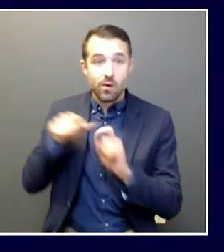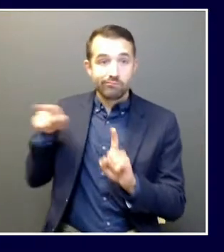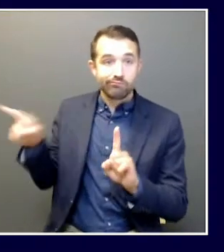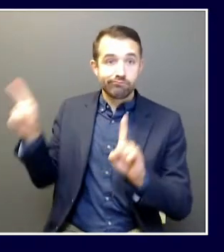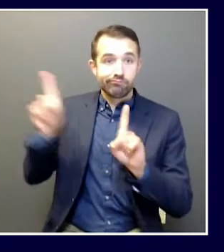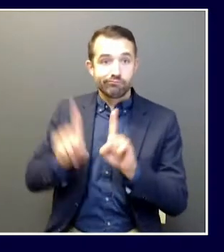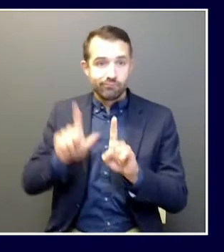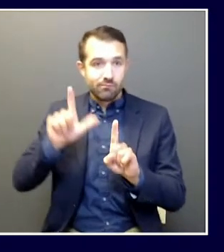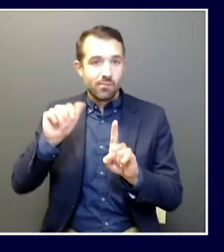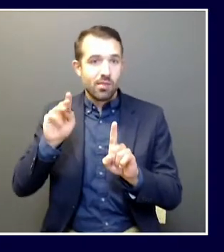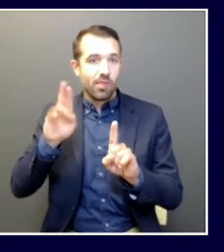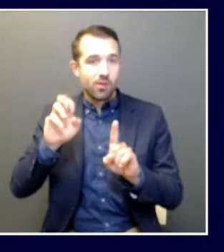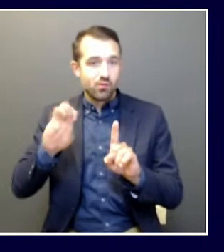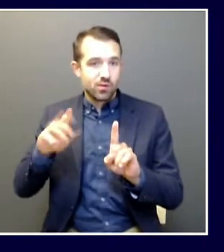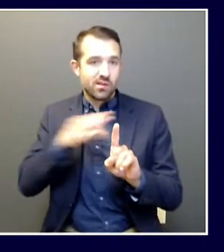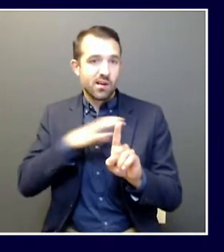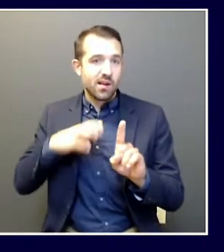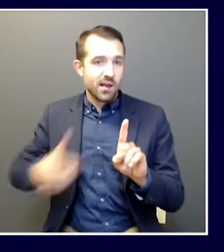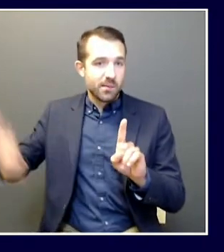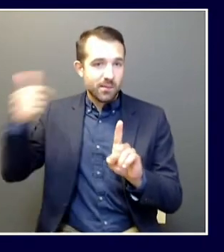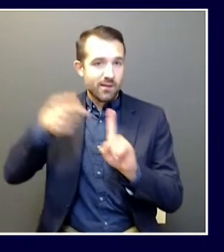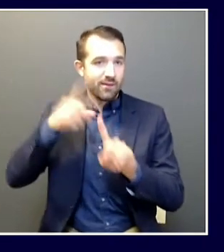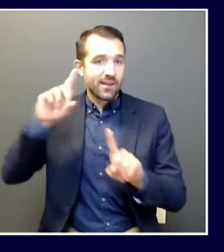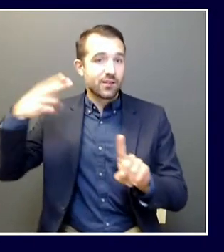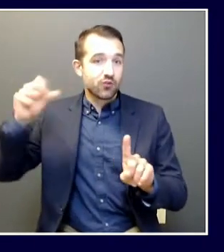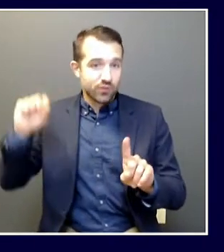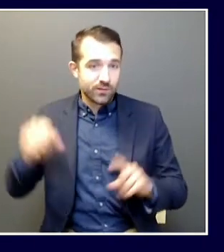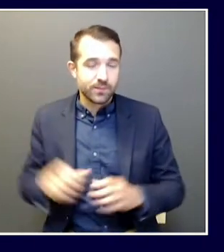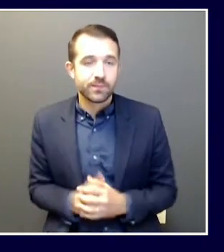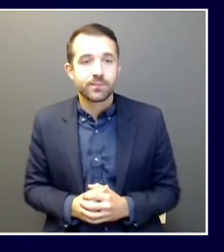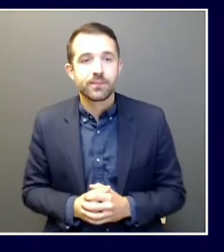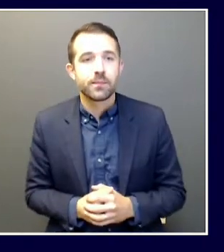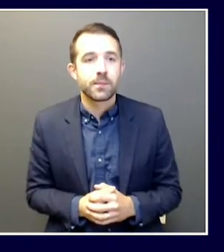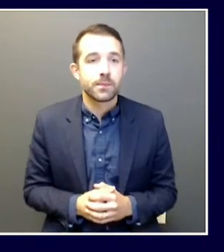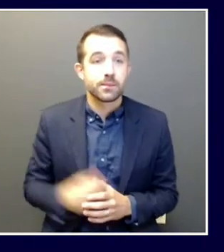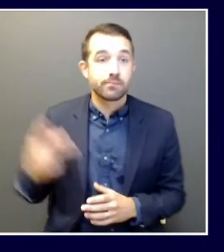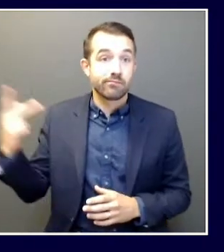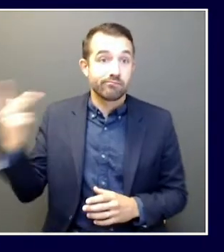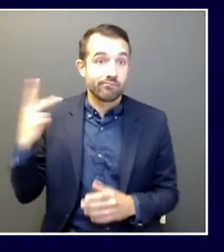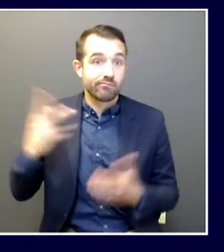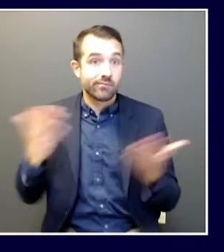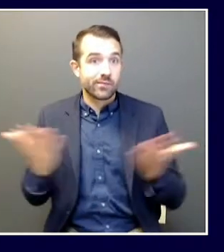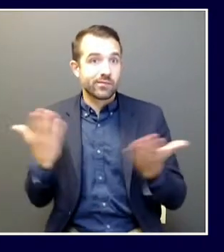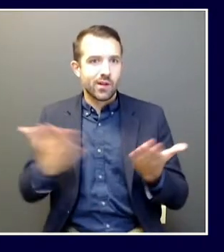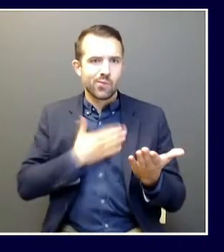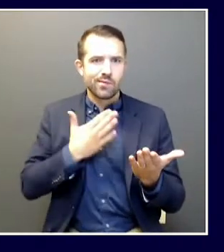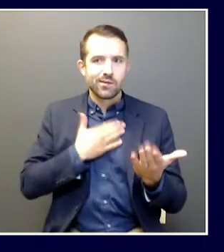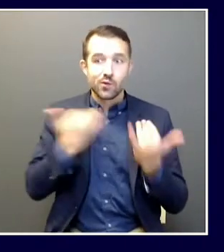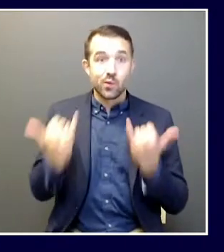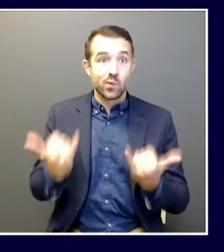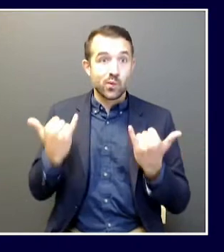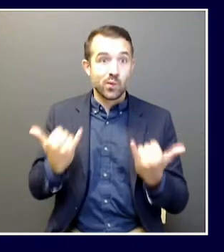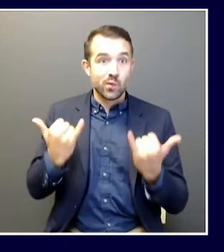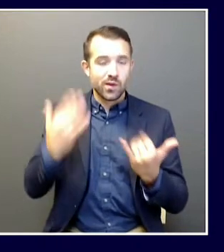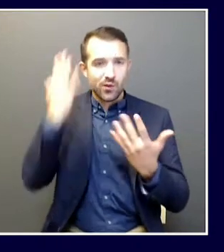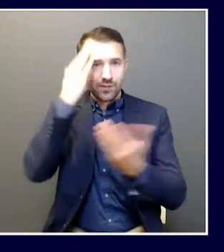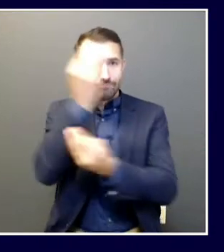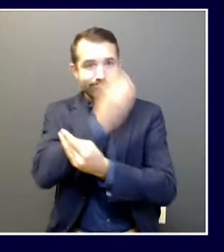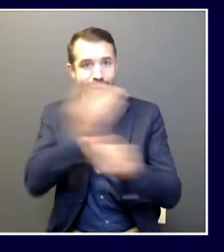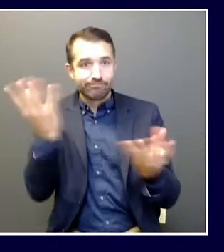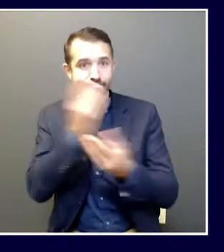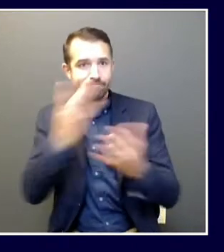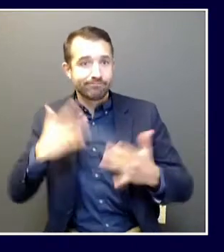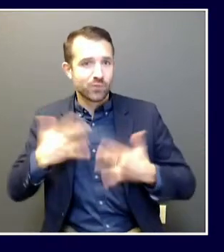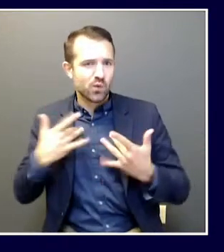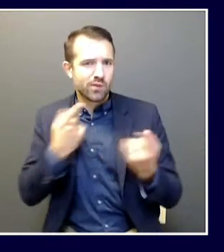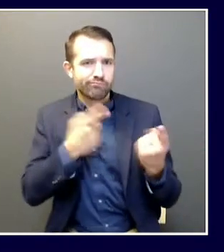from Maine's Department of Health and Human Services. Commissioner Wambrew and I are pleased to be with you today to talk about where we stand with respect